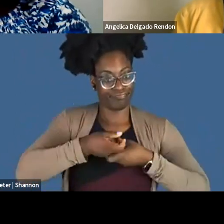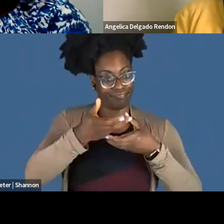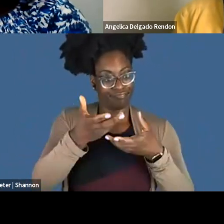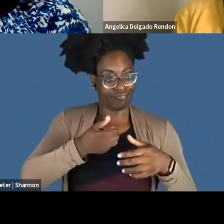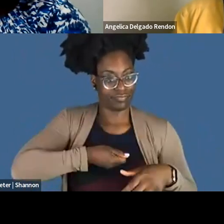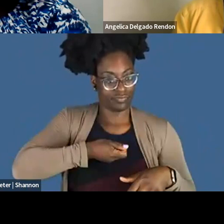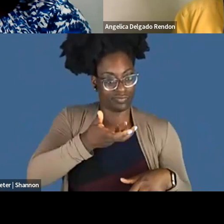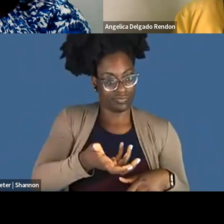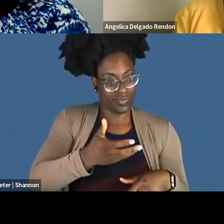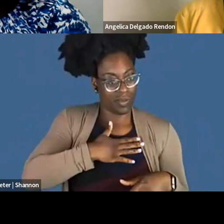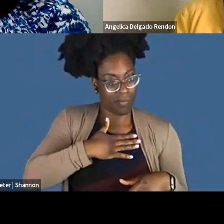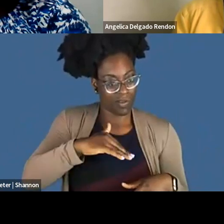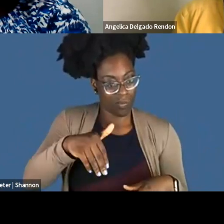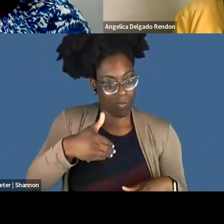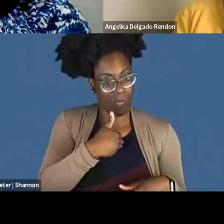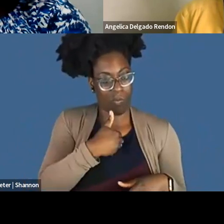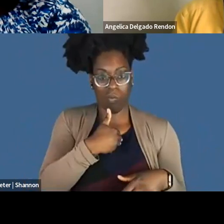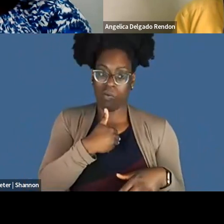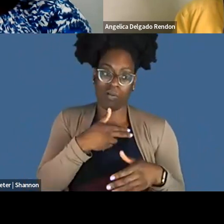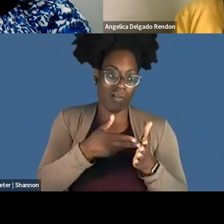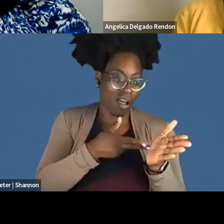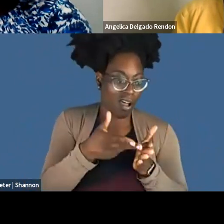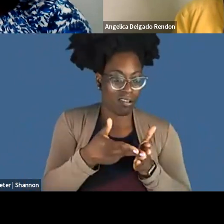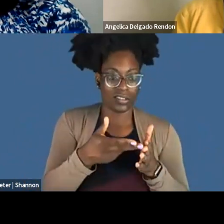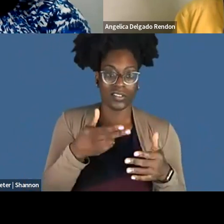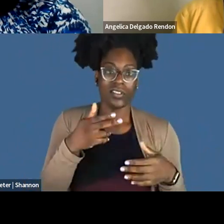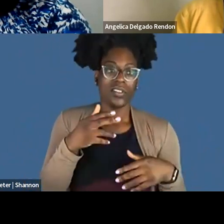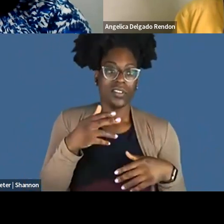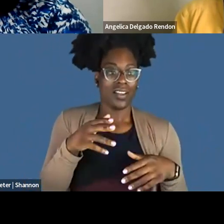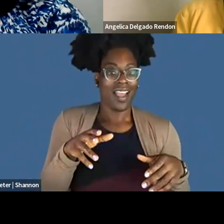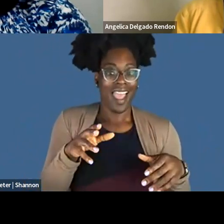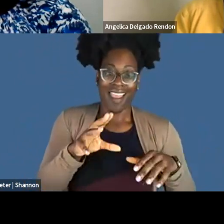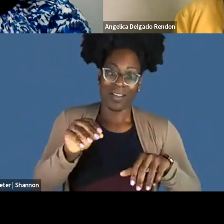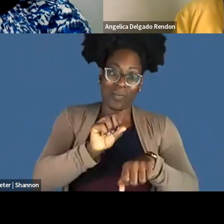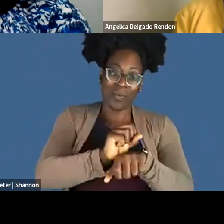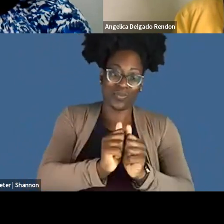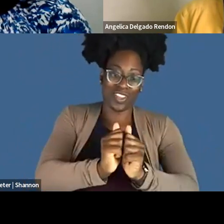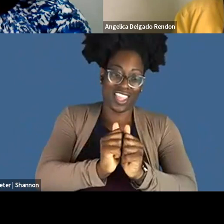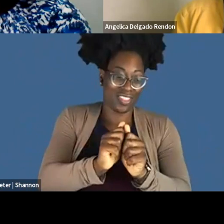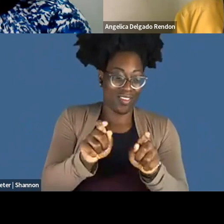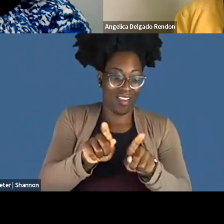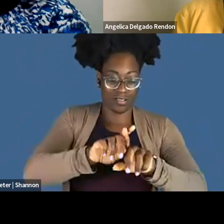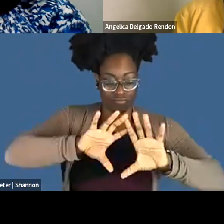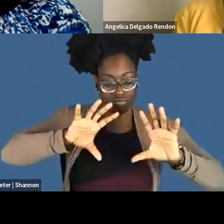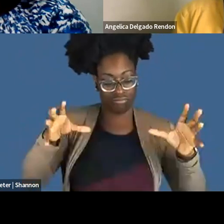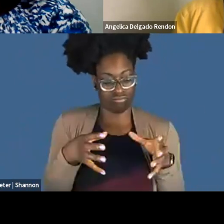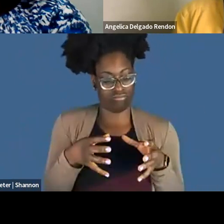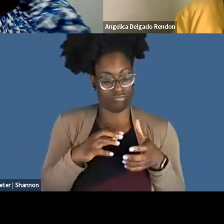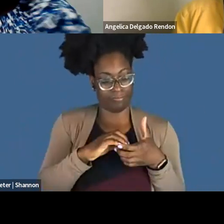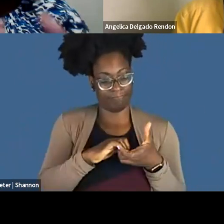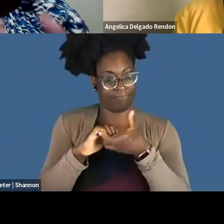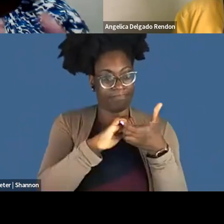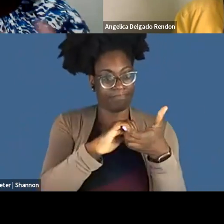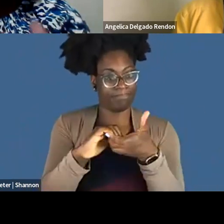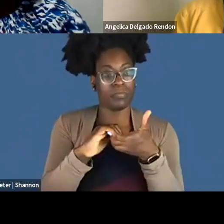where we can truly fight health disparities as a collective and instead of being individuals